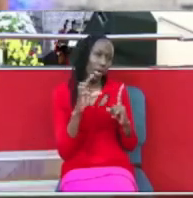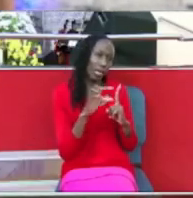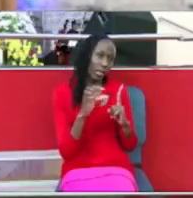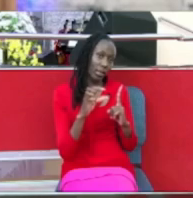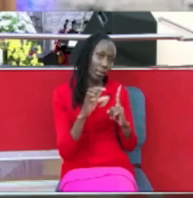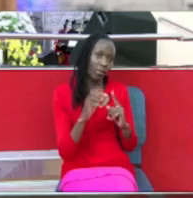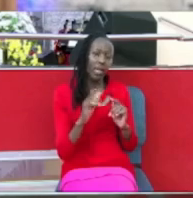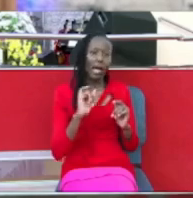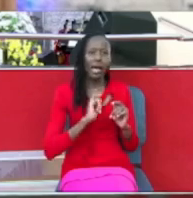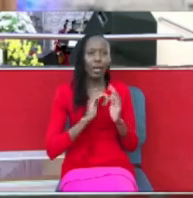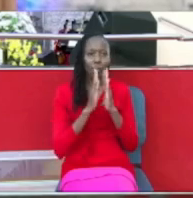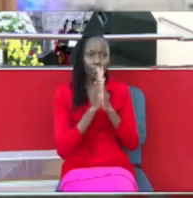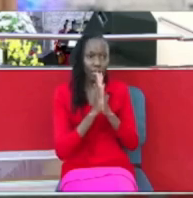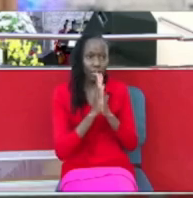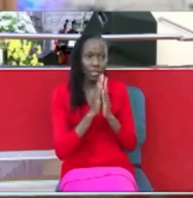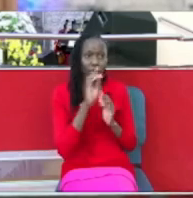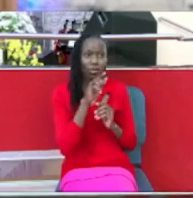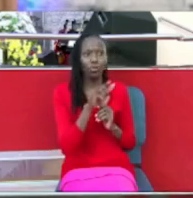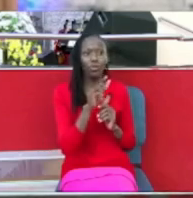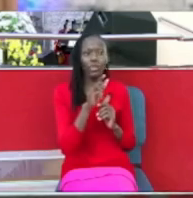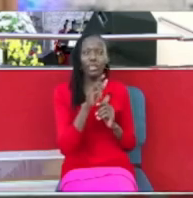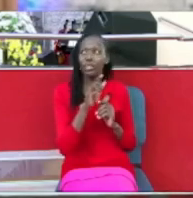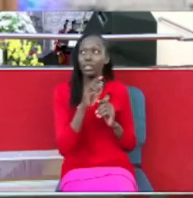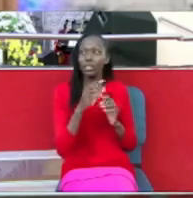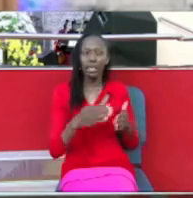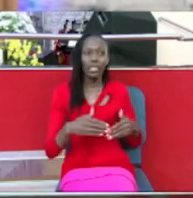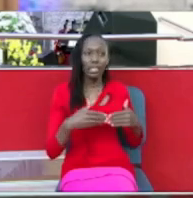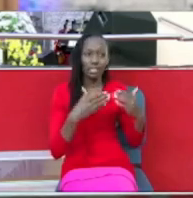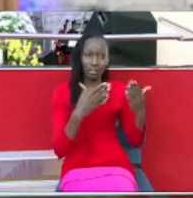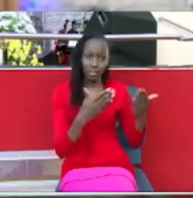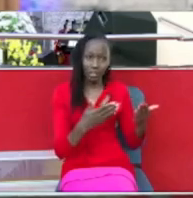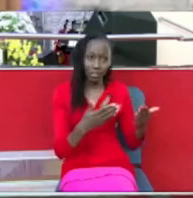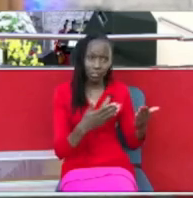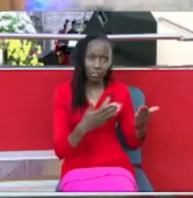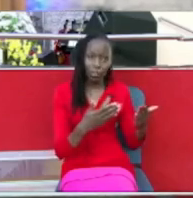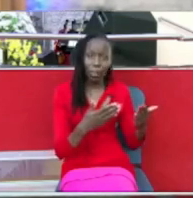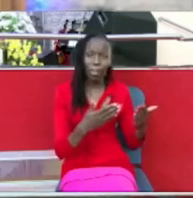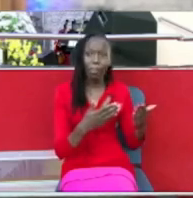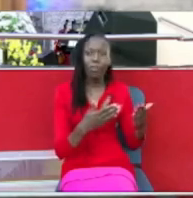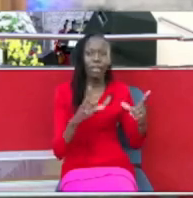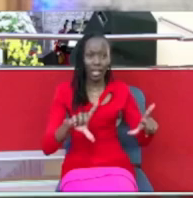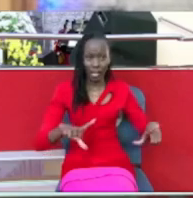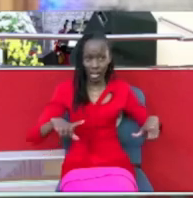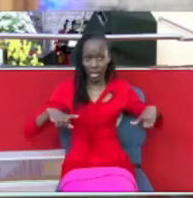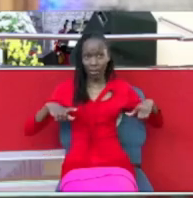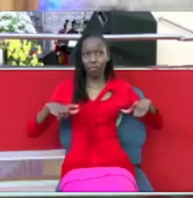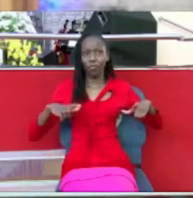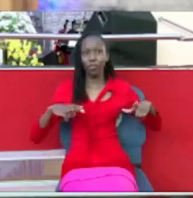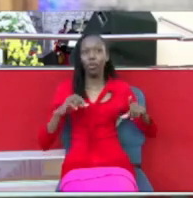I pray that your dying dream will receive life from the word of God.